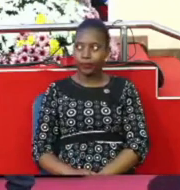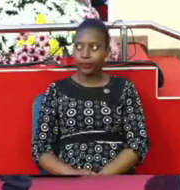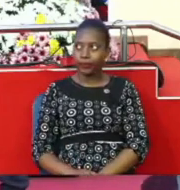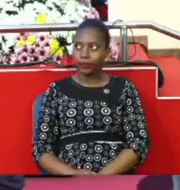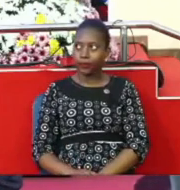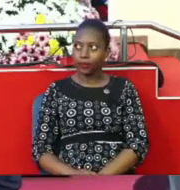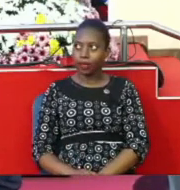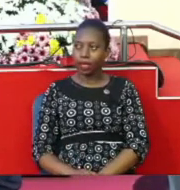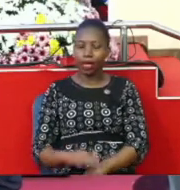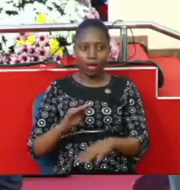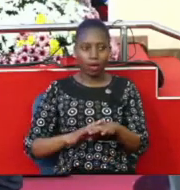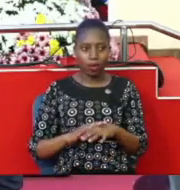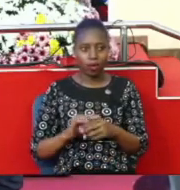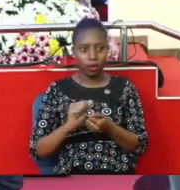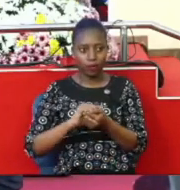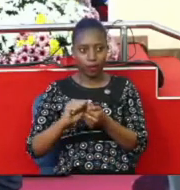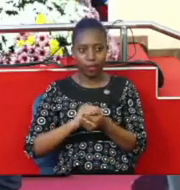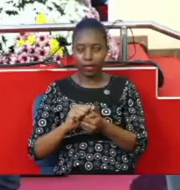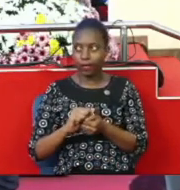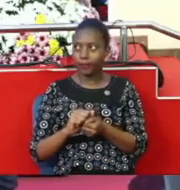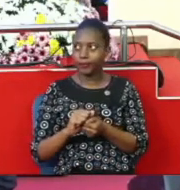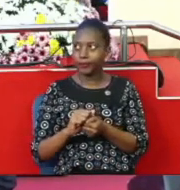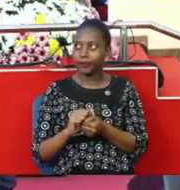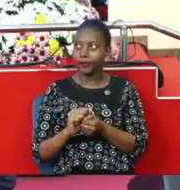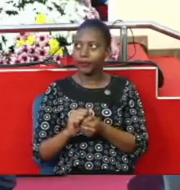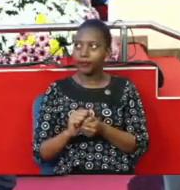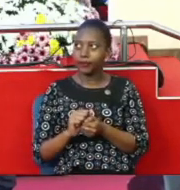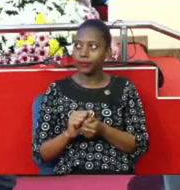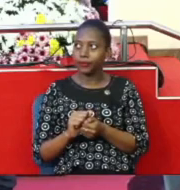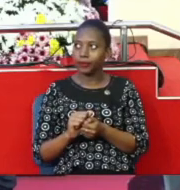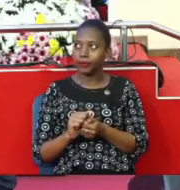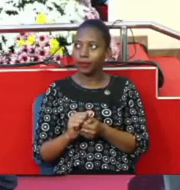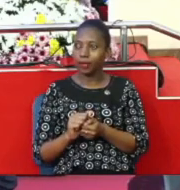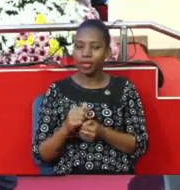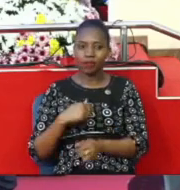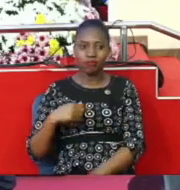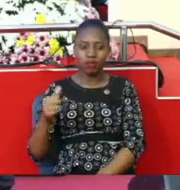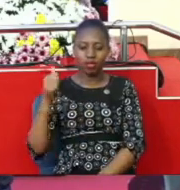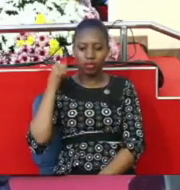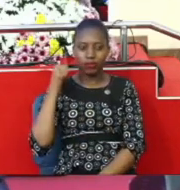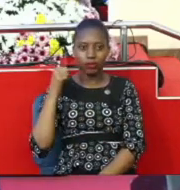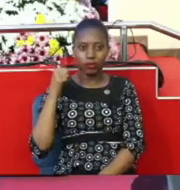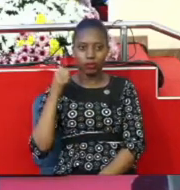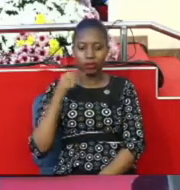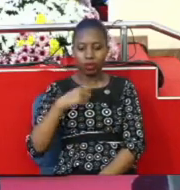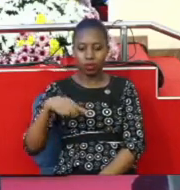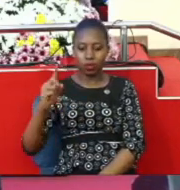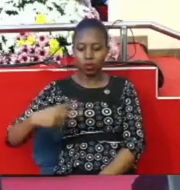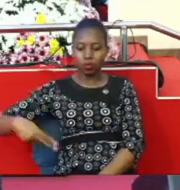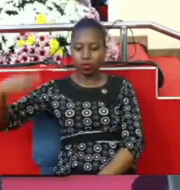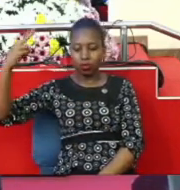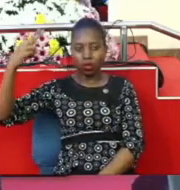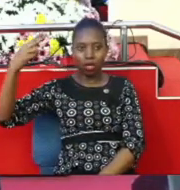On a Friday, ilikuwa ni siku ya Ijumaa. I had refused to go to Kejabi High School because I wanted to study in